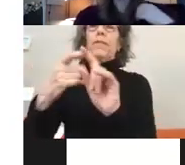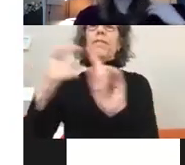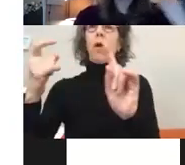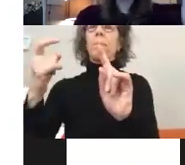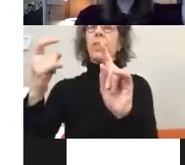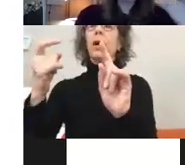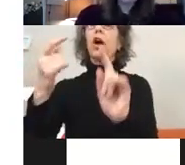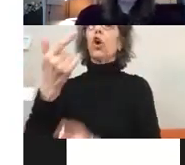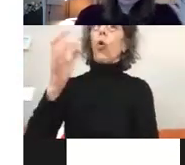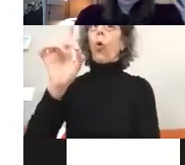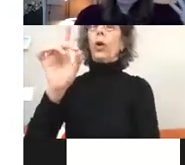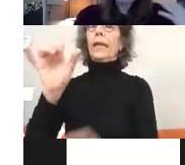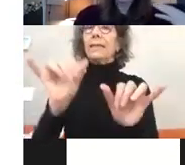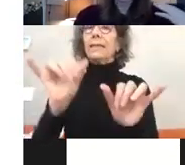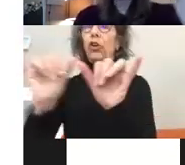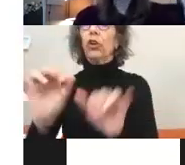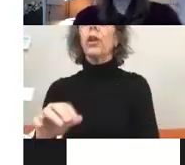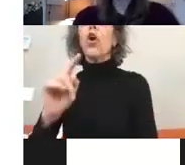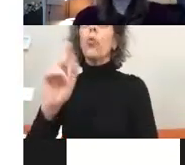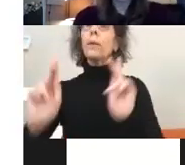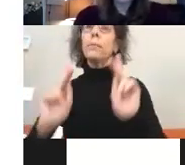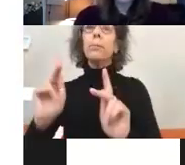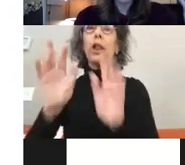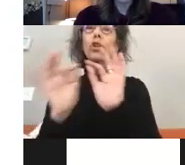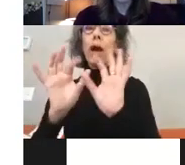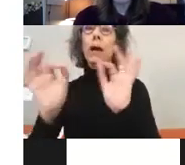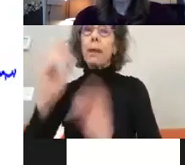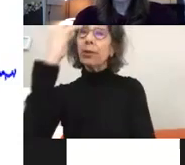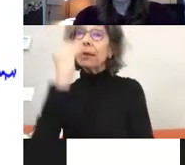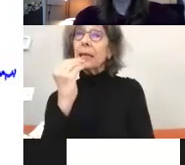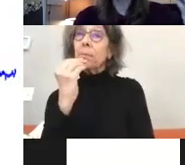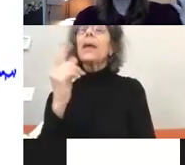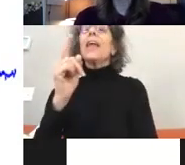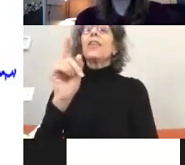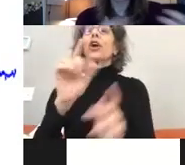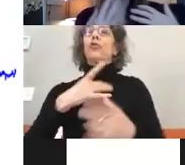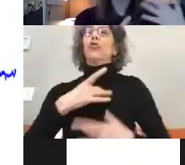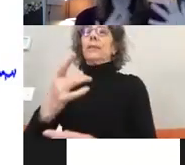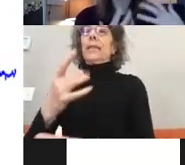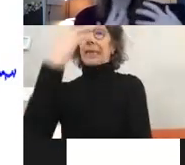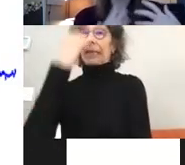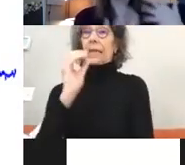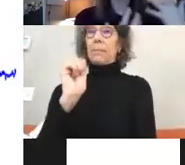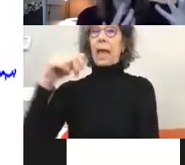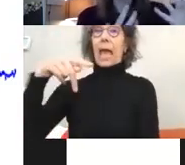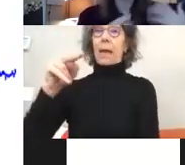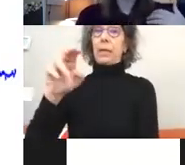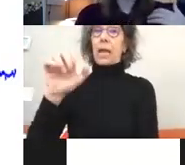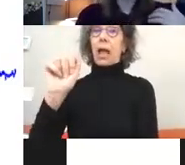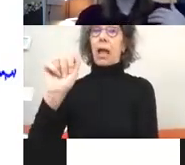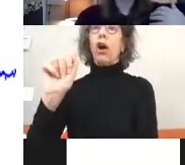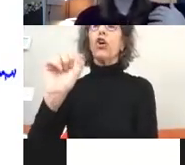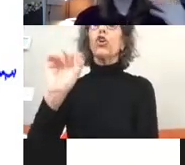And many people, when they talk about sleep, they are also interested in sleep apnea. So the breathing, apnea, of